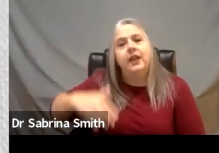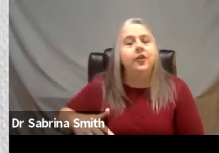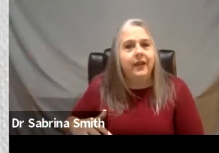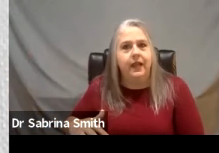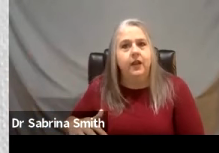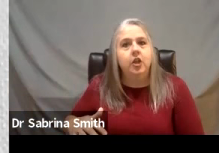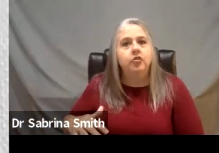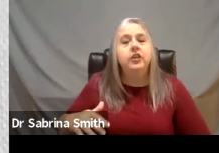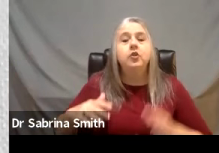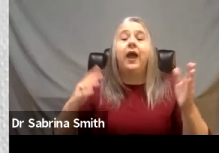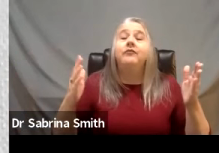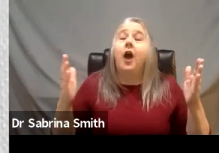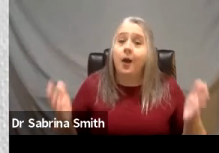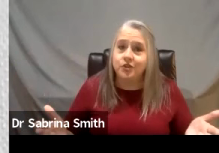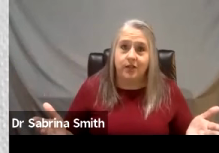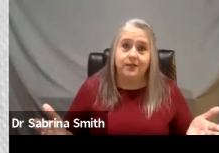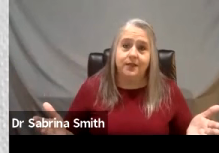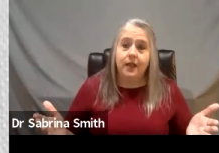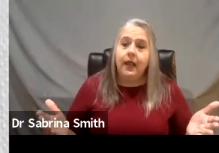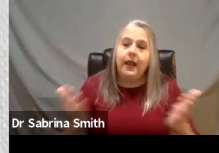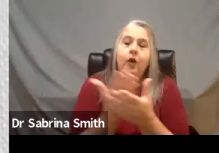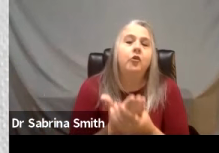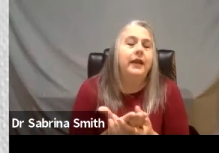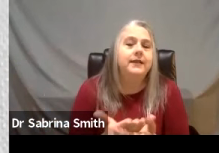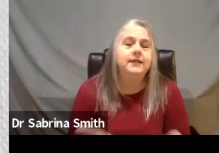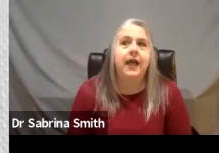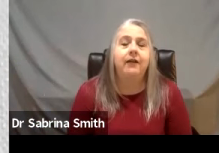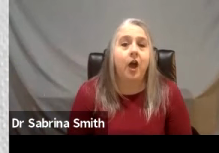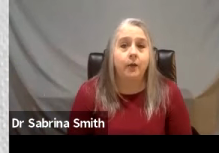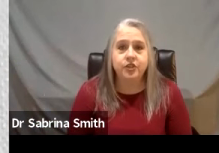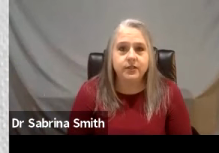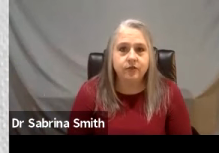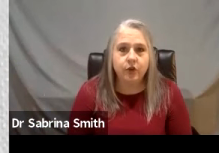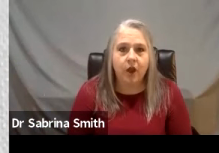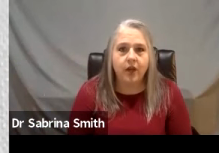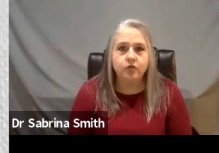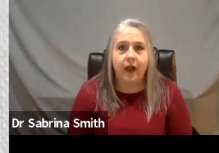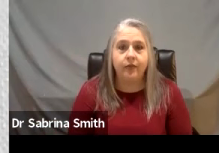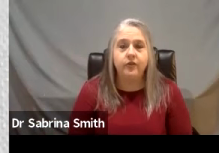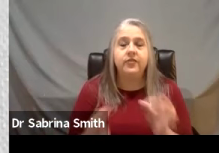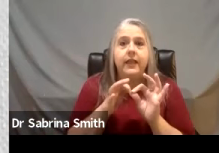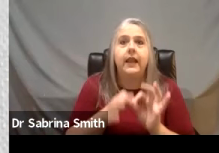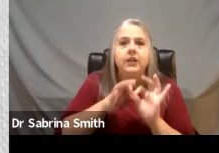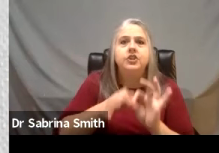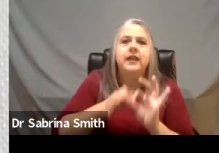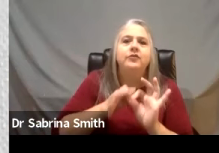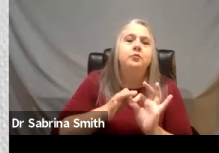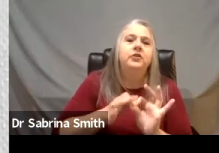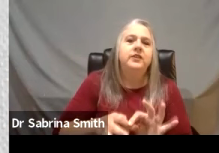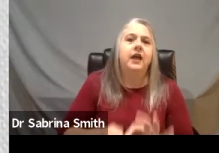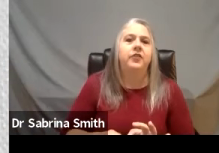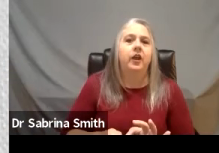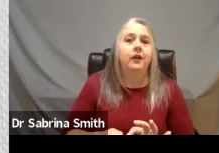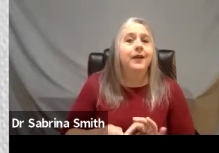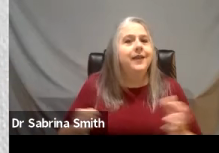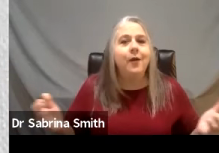start hearing it, then you have options. And how great is it to have options for your product rather than thinking, I just have to put